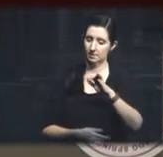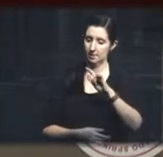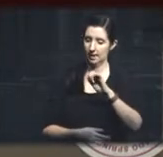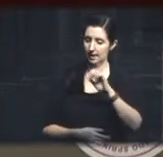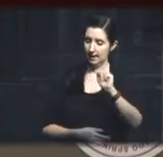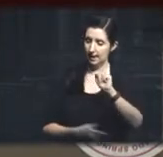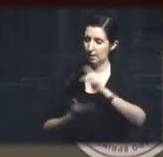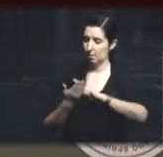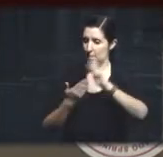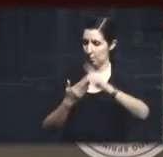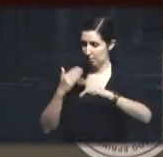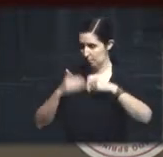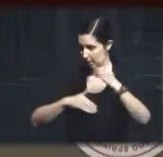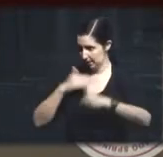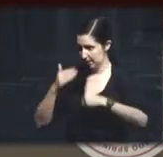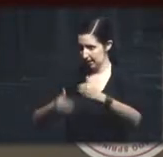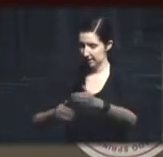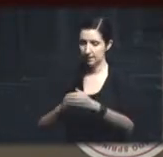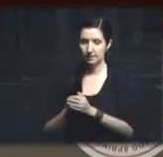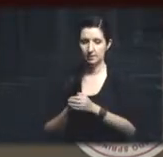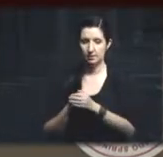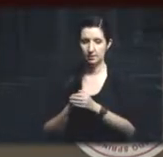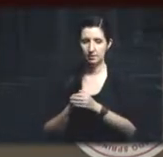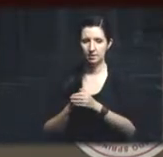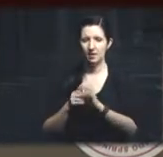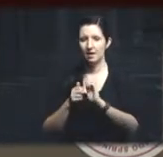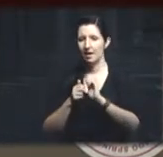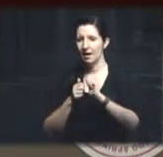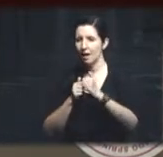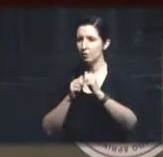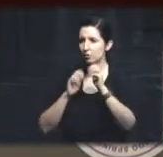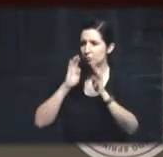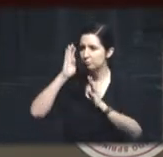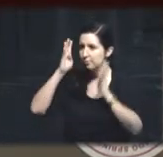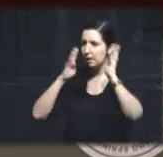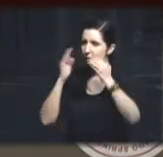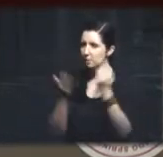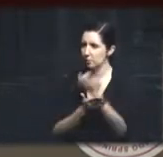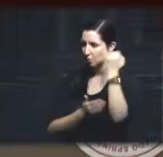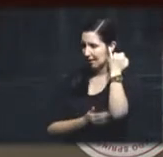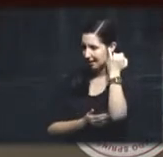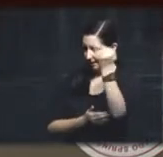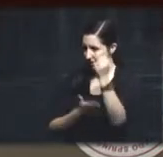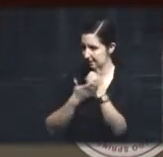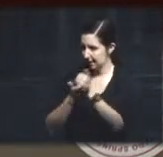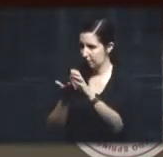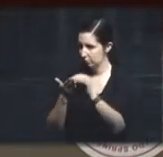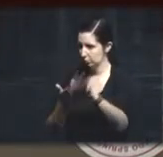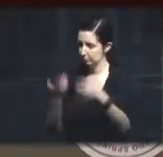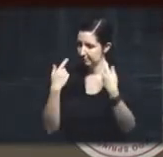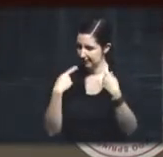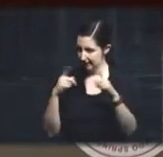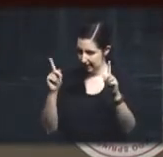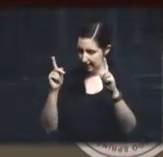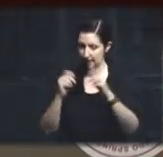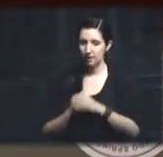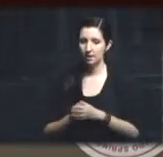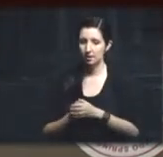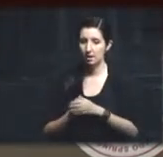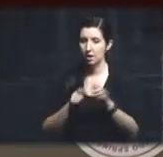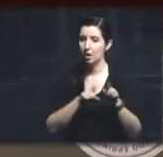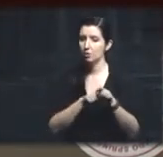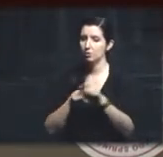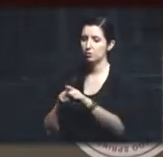that would engage many students and help them be more successful, and are there small physical plant projects that we should